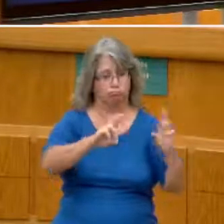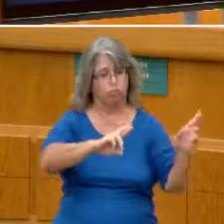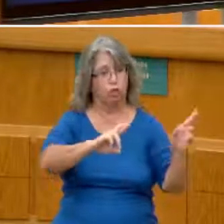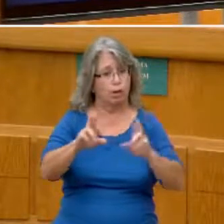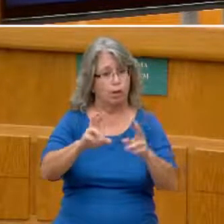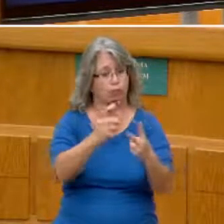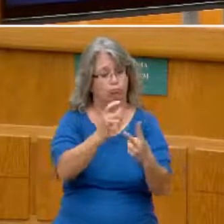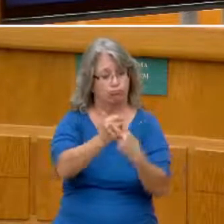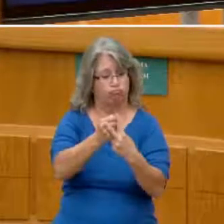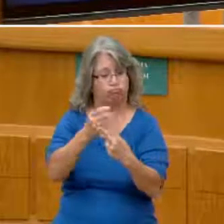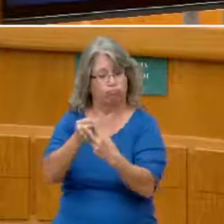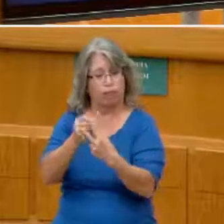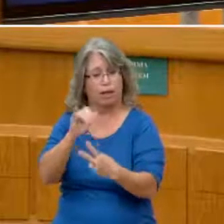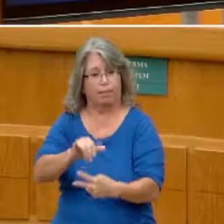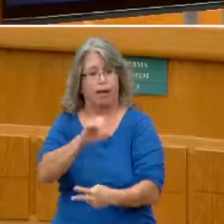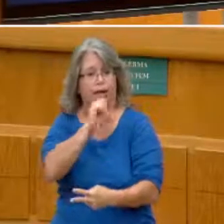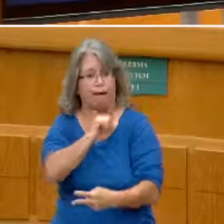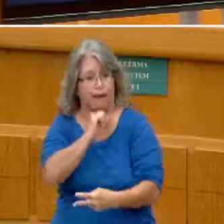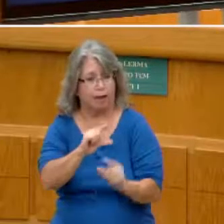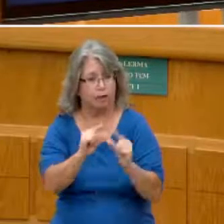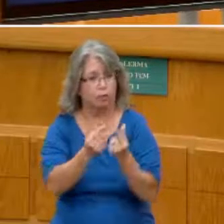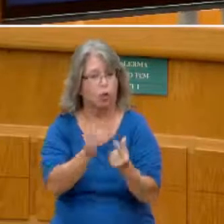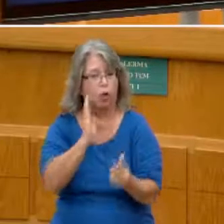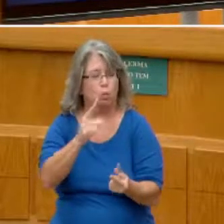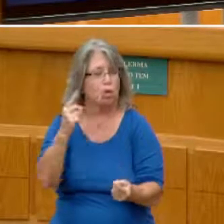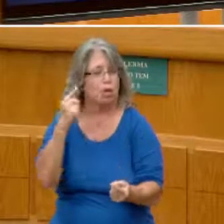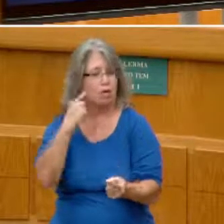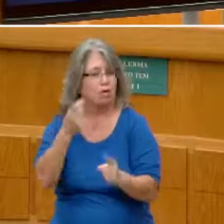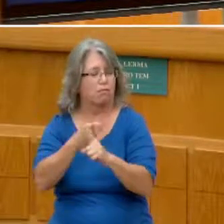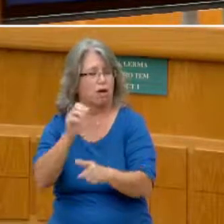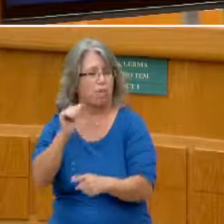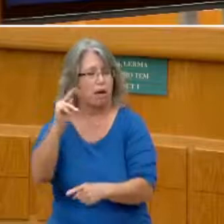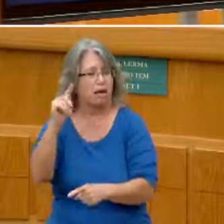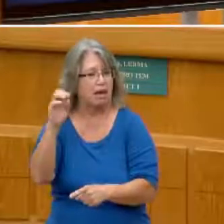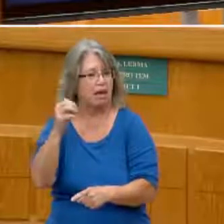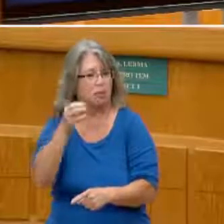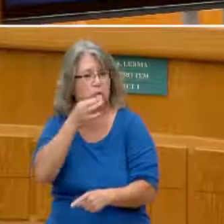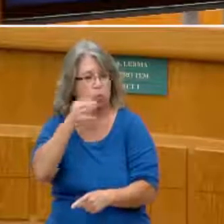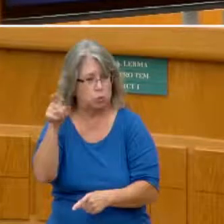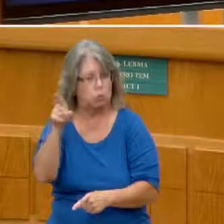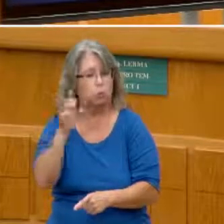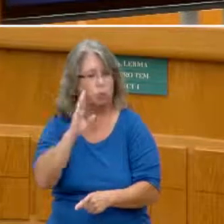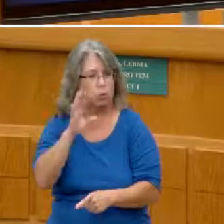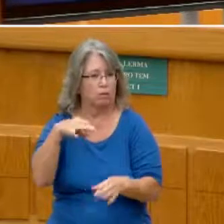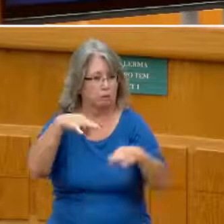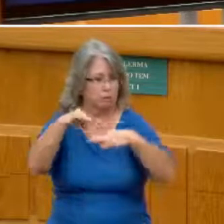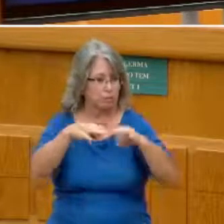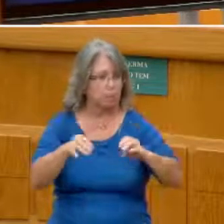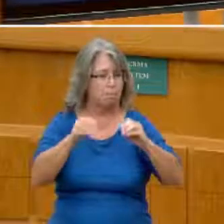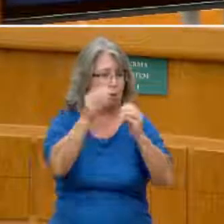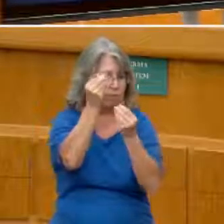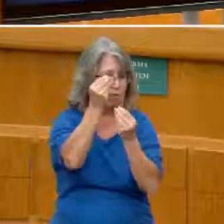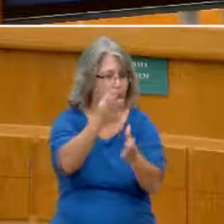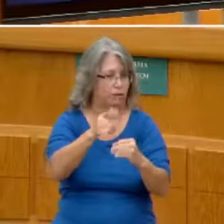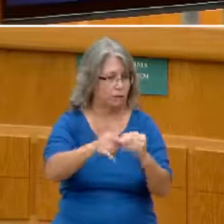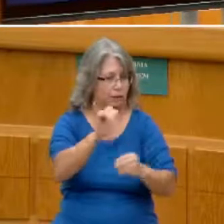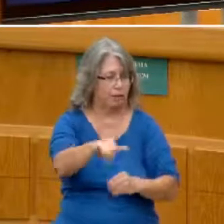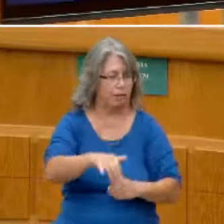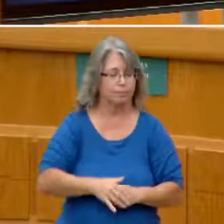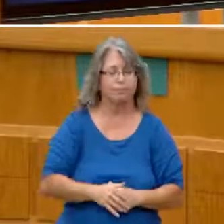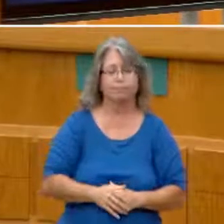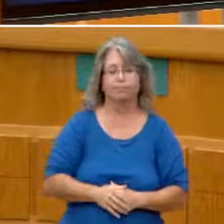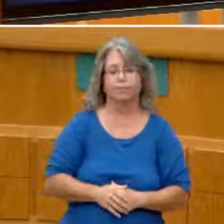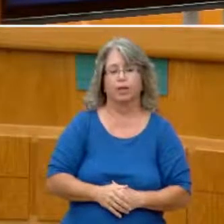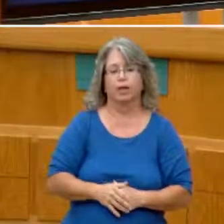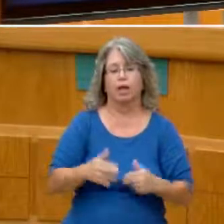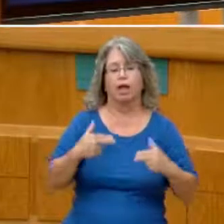age group, which you'll hear from Annette Rodriguez shortly, and she'll tell you a little bit more information about that. But the health